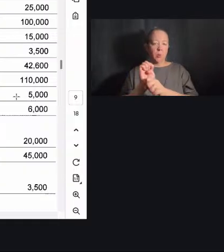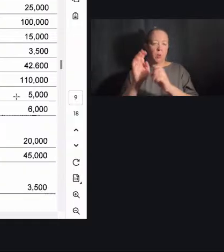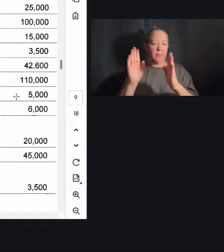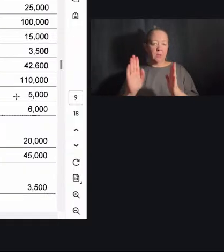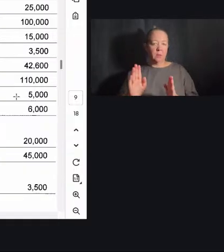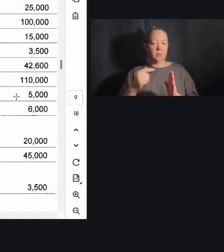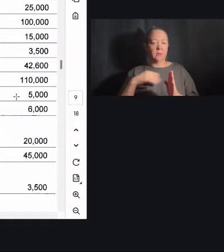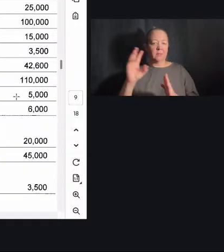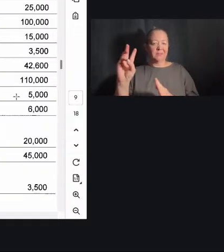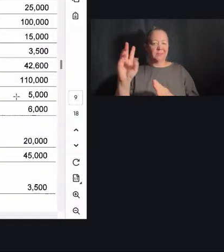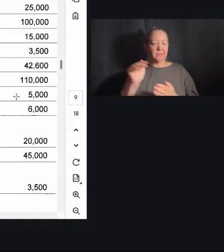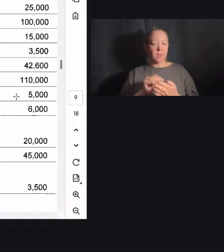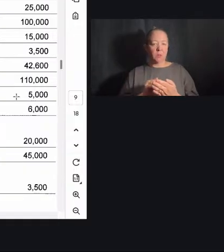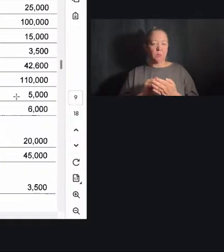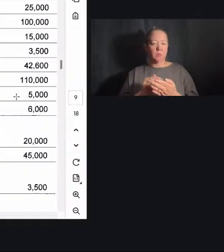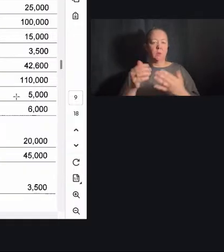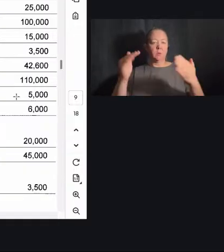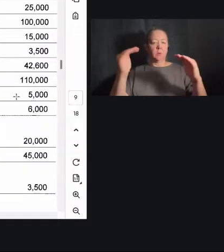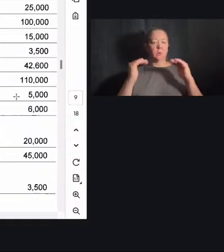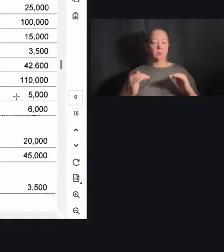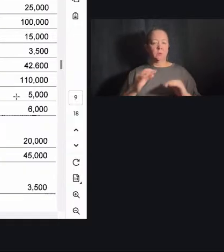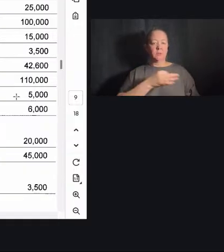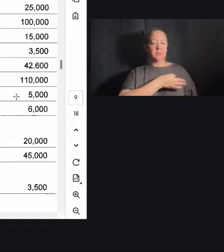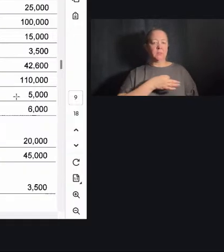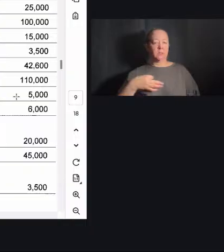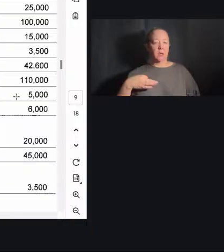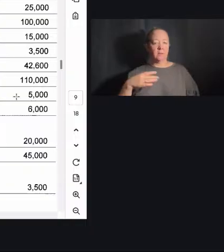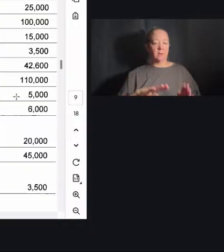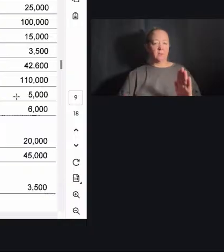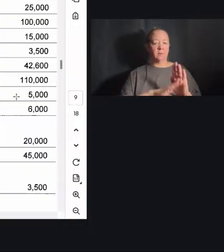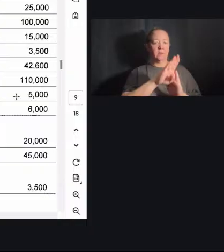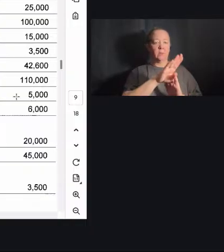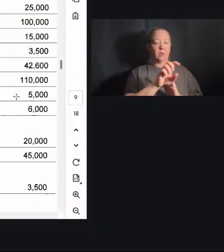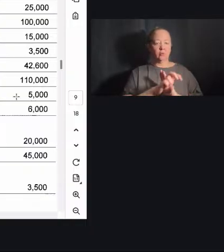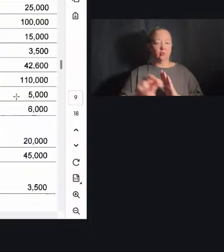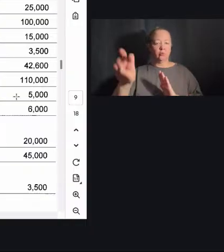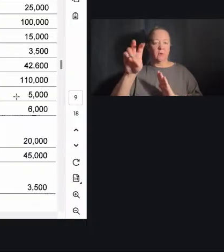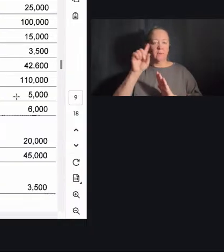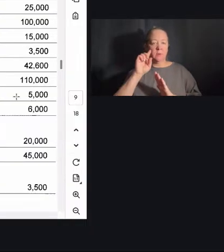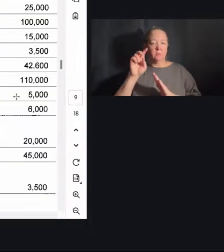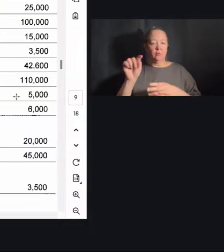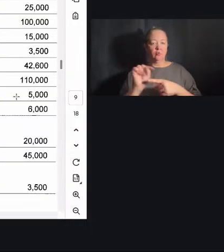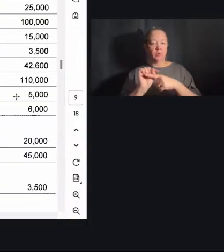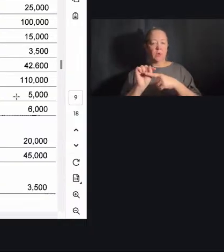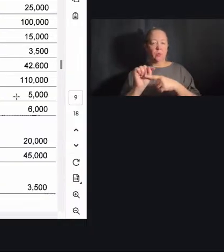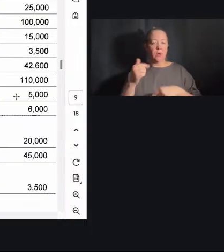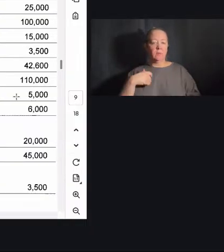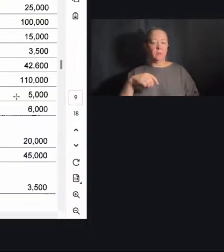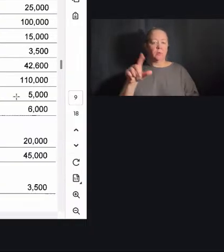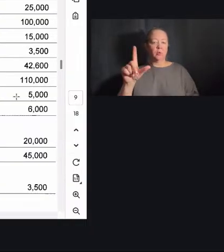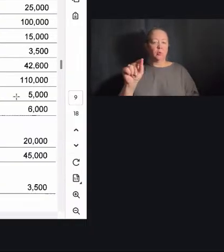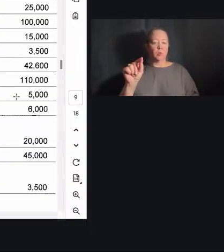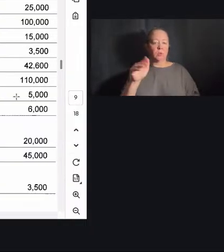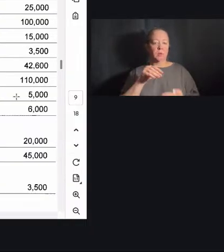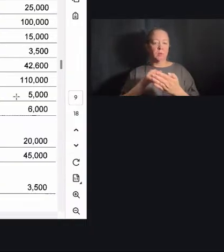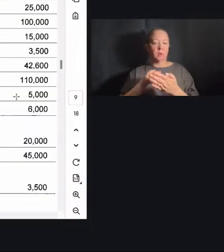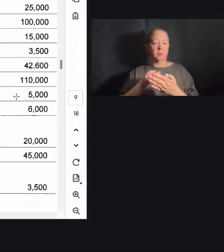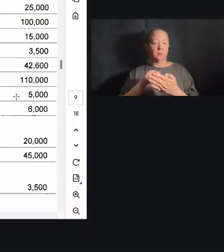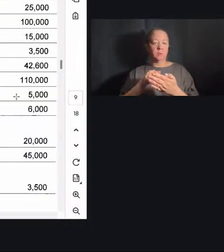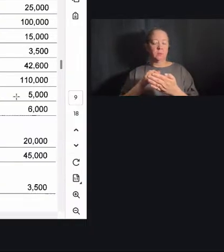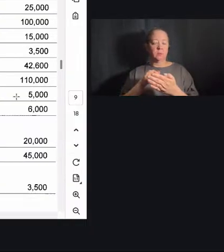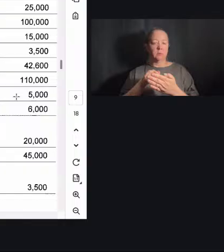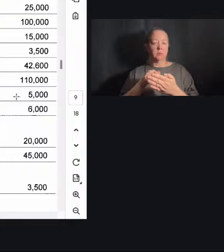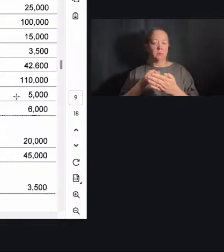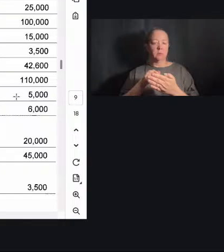go down to staff development, travel and training. We have at $20,000, and that's